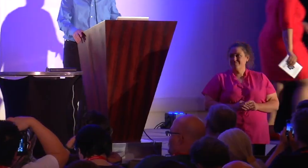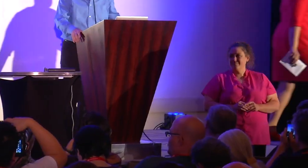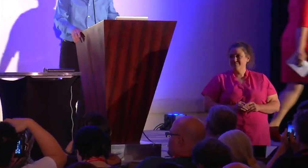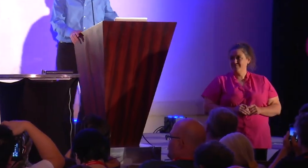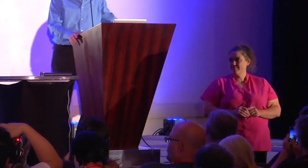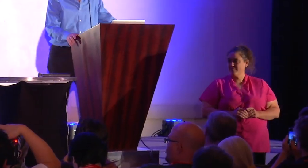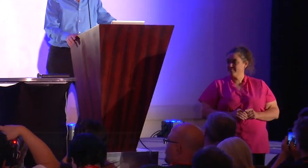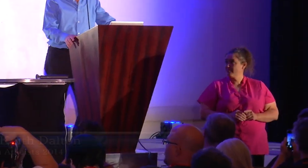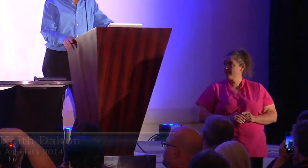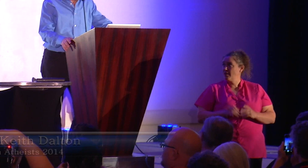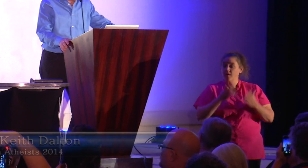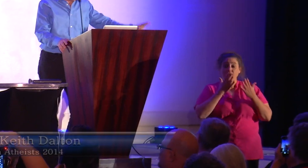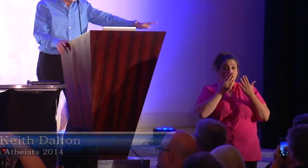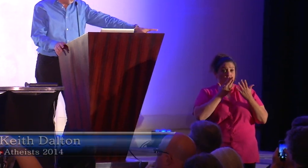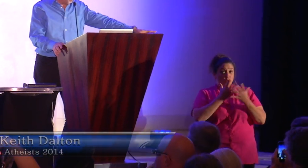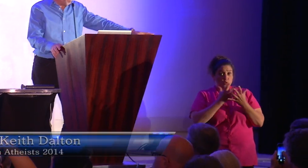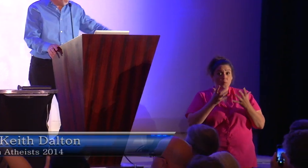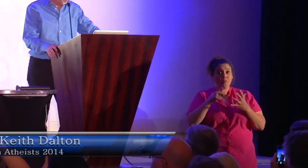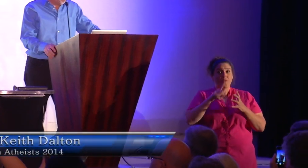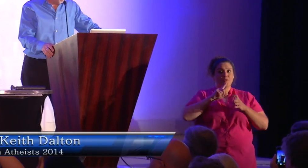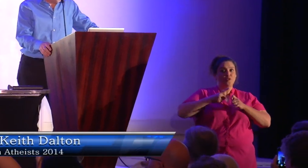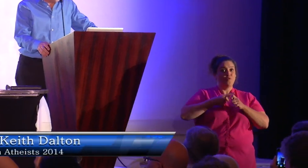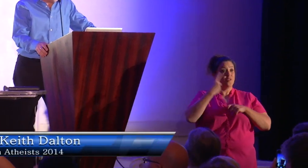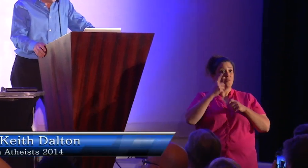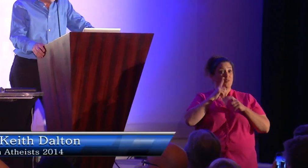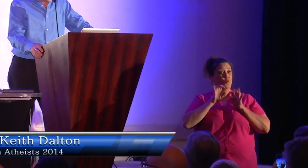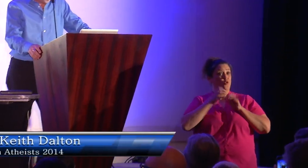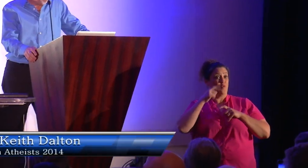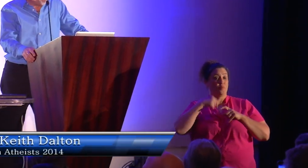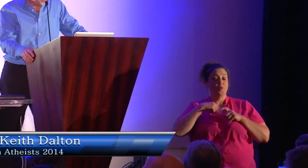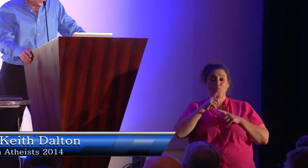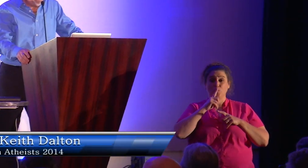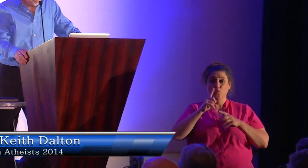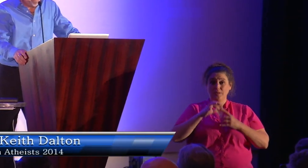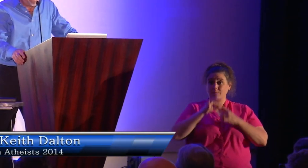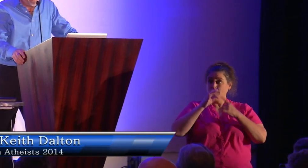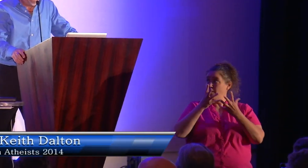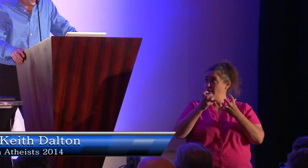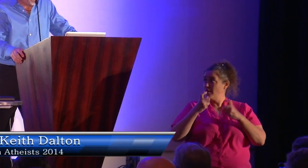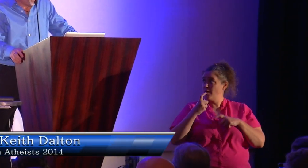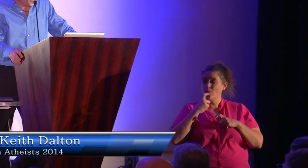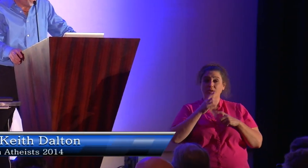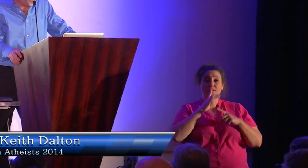Thank you so much. This is the first time I've ever been translated, so this is a real treat. I just want to say...